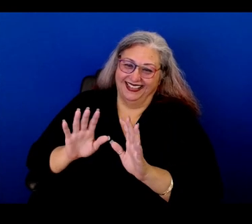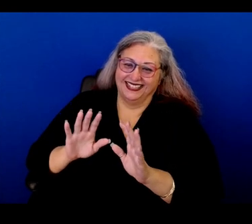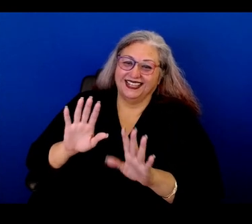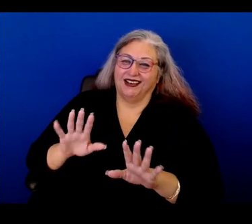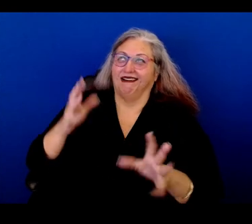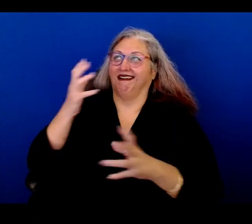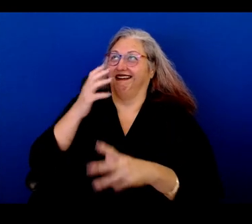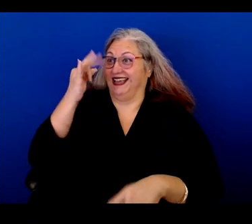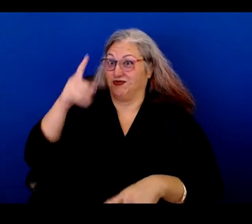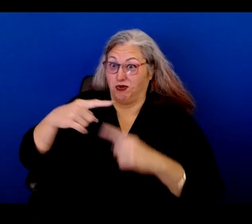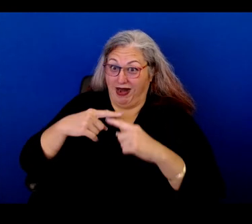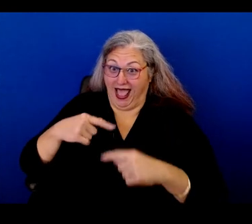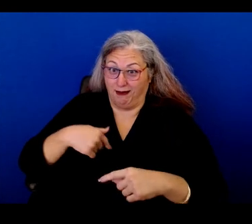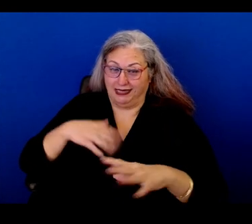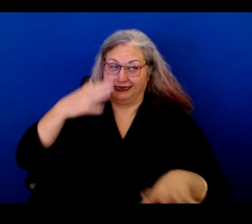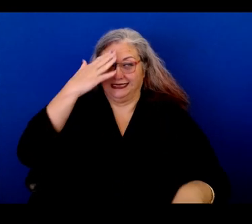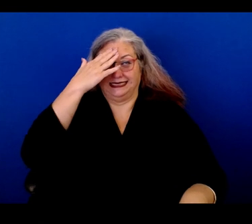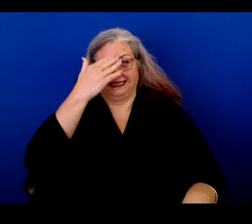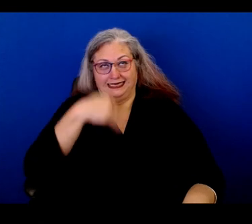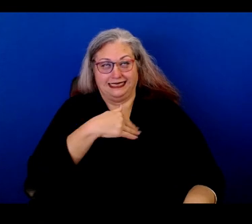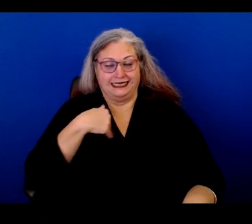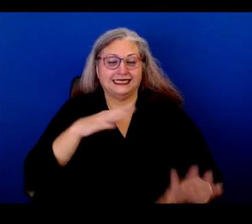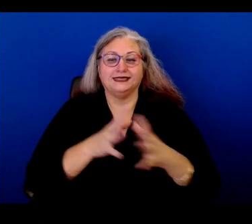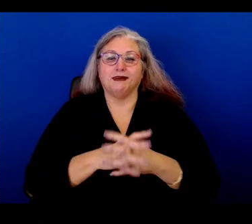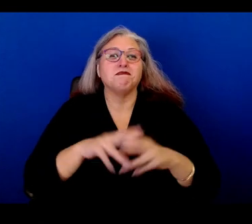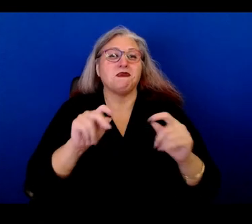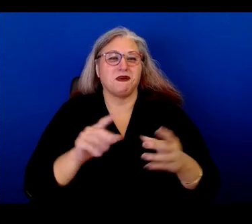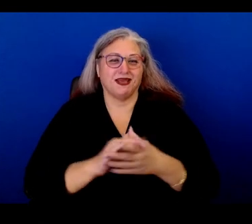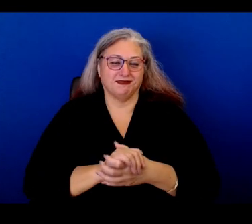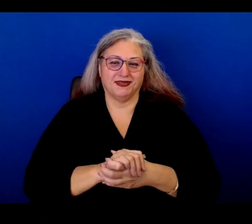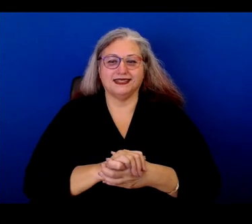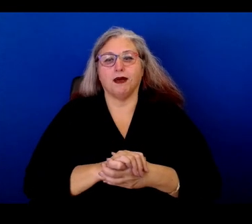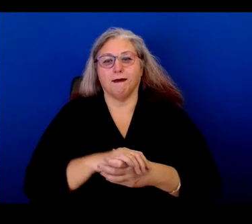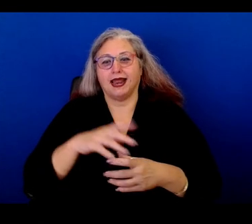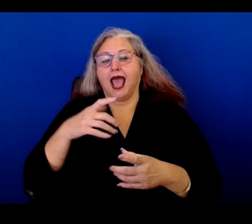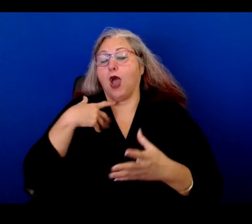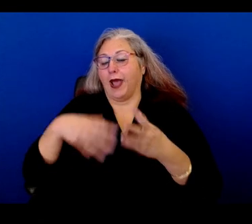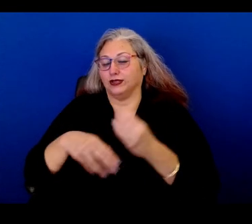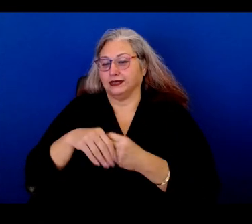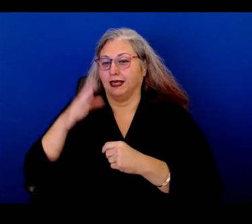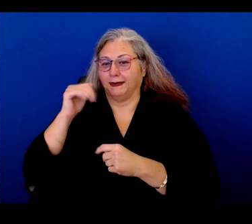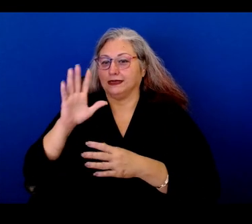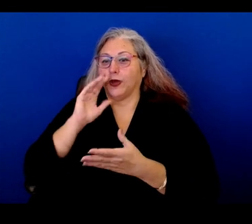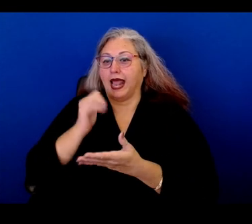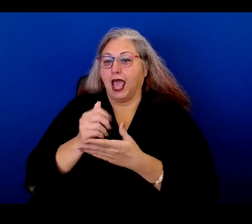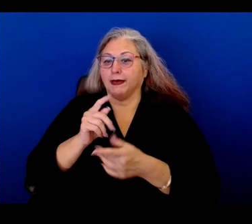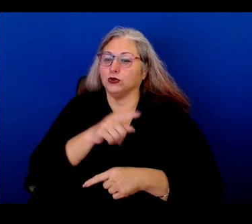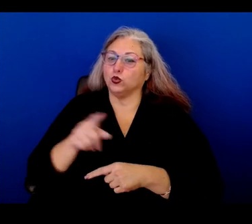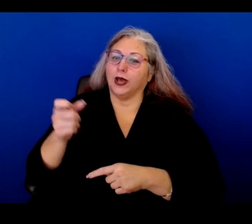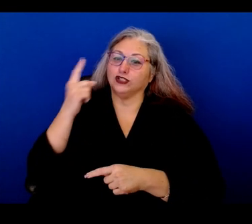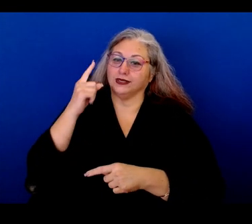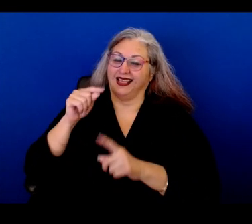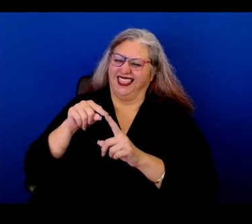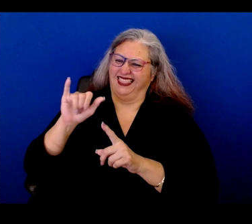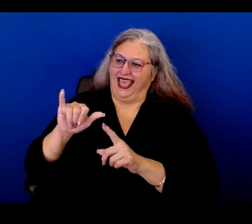Oh goodness, if I'm the one who's supposed to keep us on track. Okay. I do want to say, just because it helps people to understand,